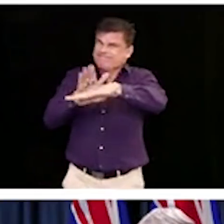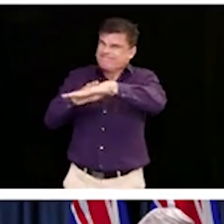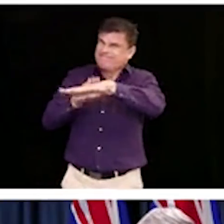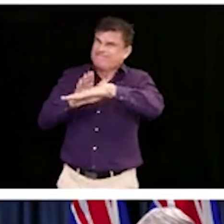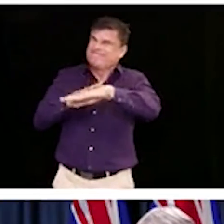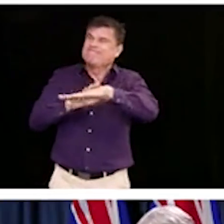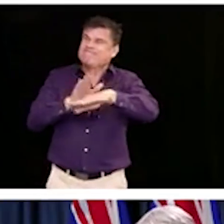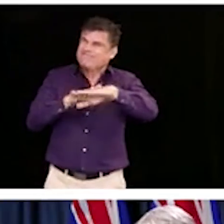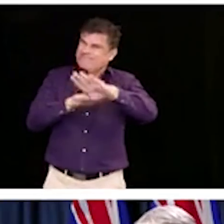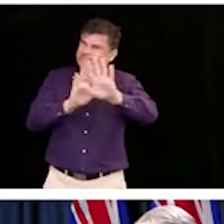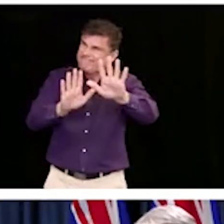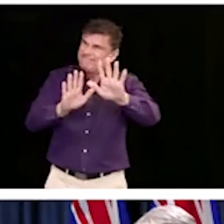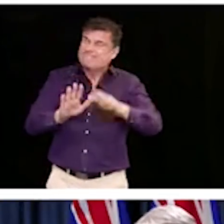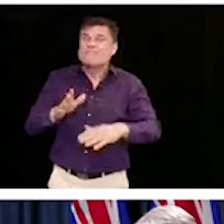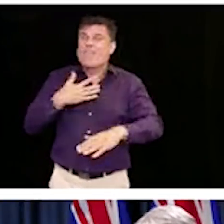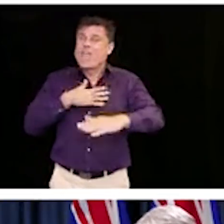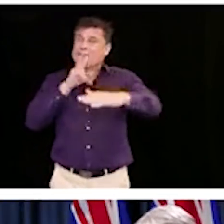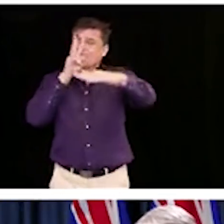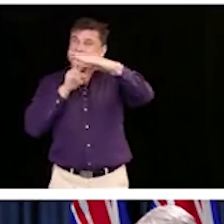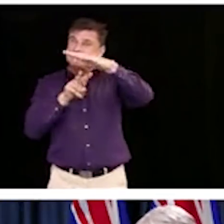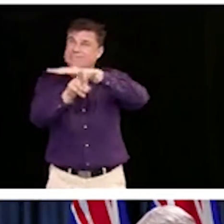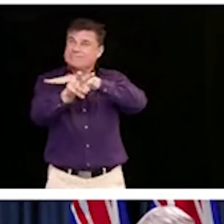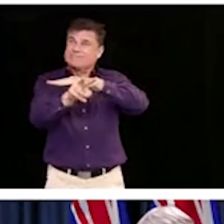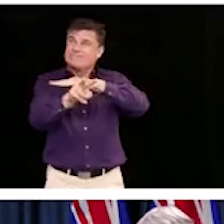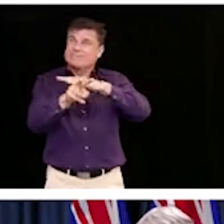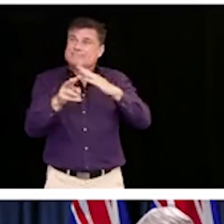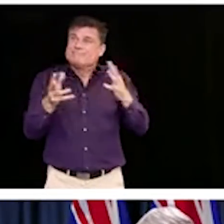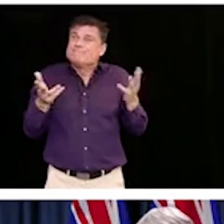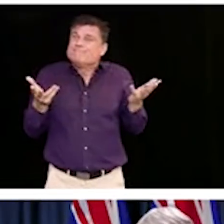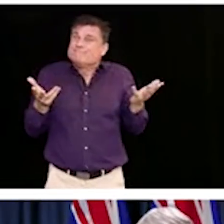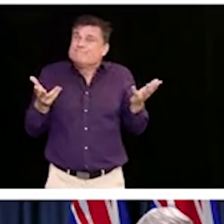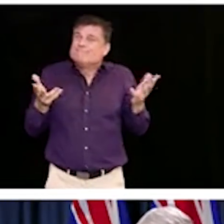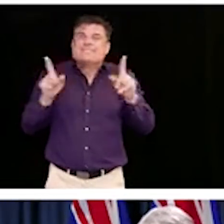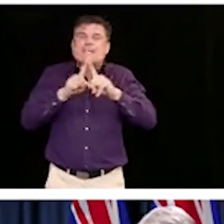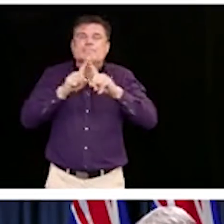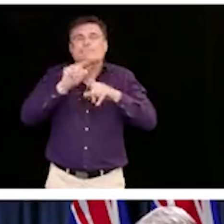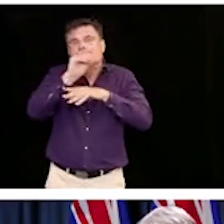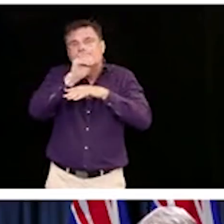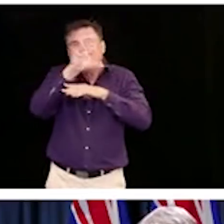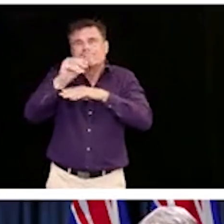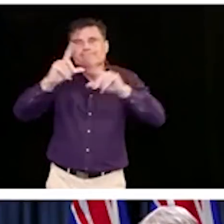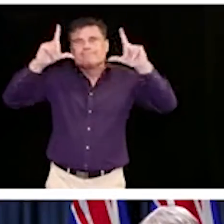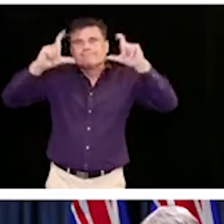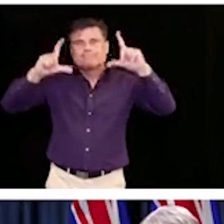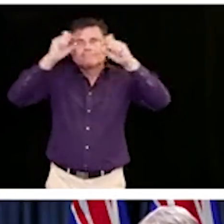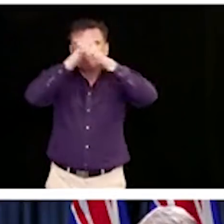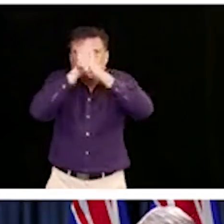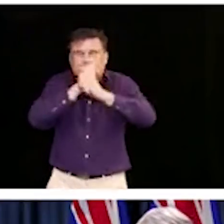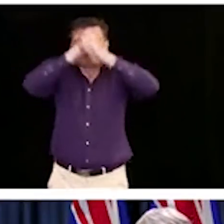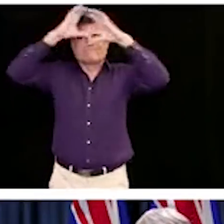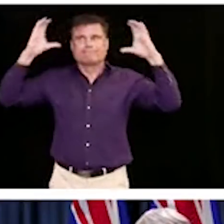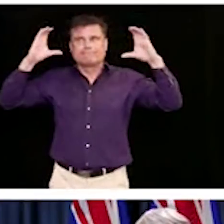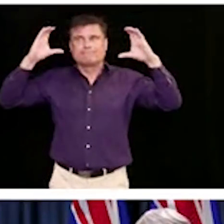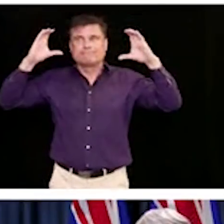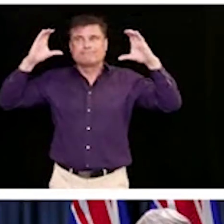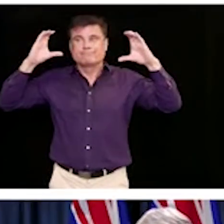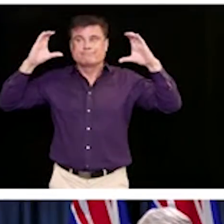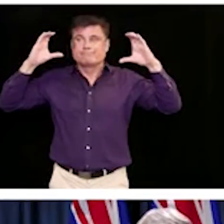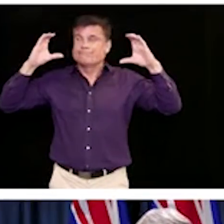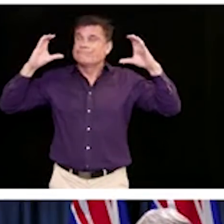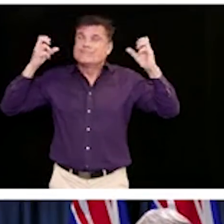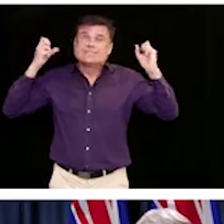this enough, this scenario is based on a snapshot in time. There are a number of risks that will impact our fiscal